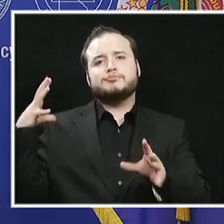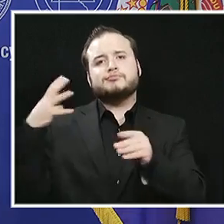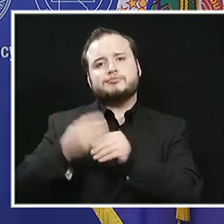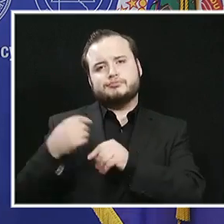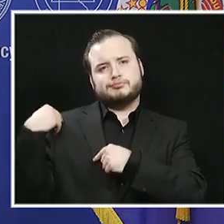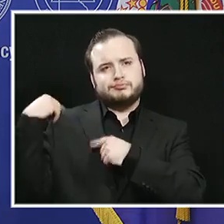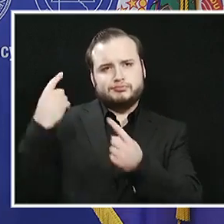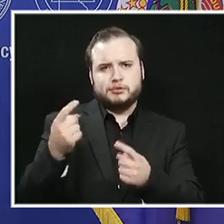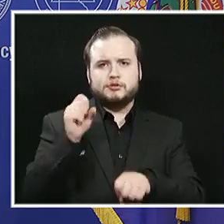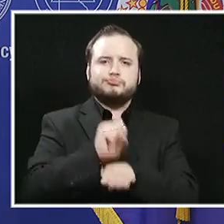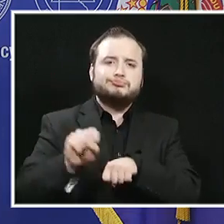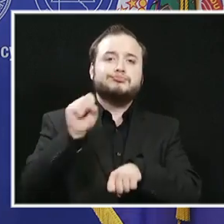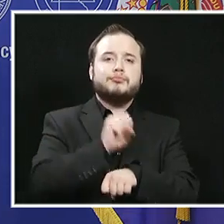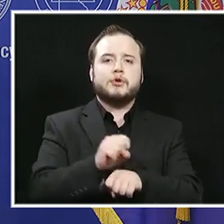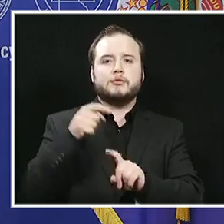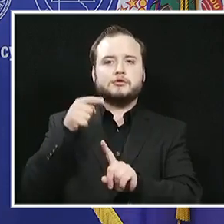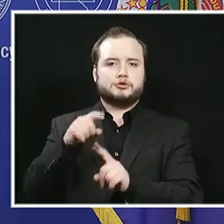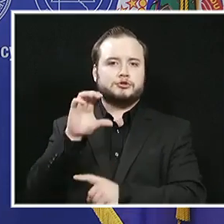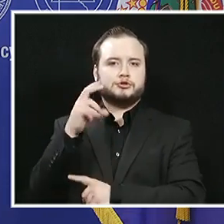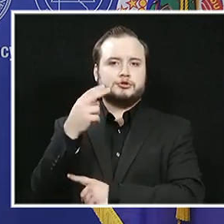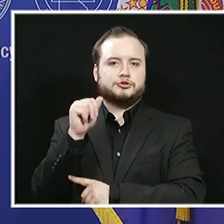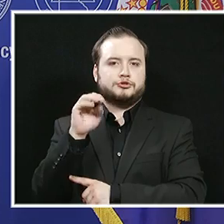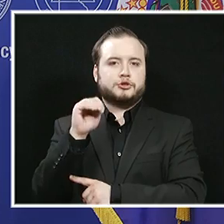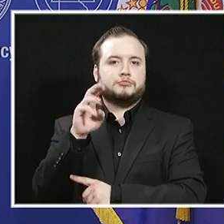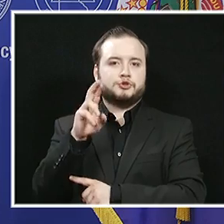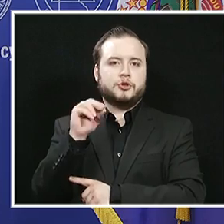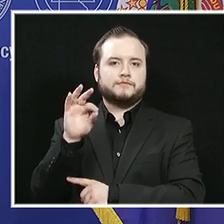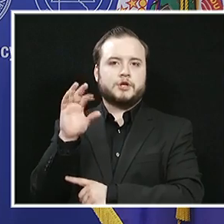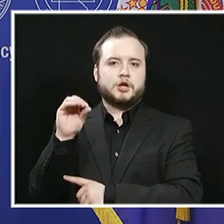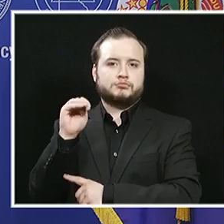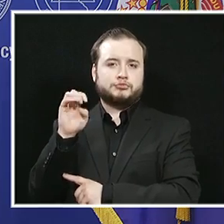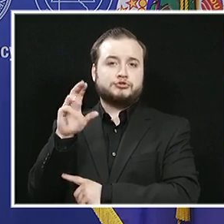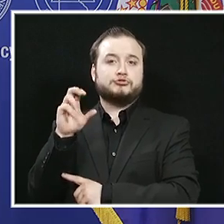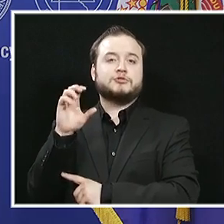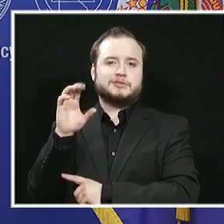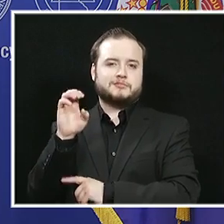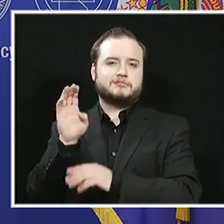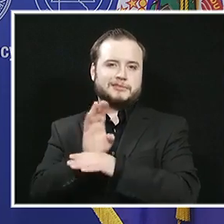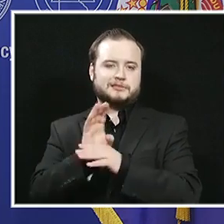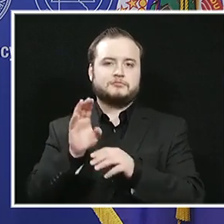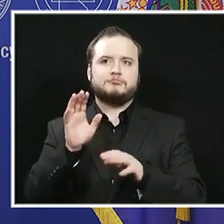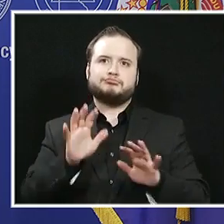the helm of the Retail Association here in Minnesota since 2012. So Bruce, thank you for your